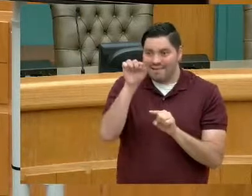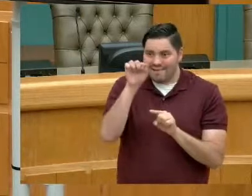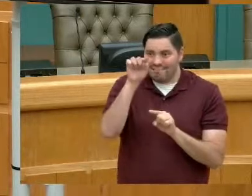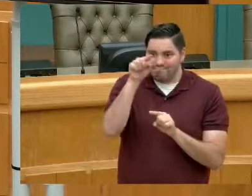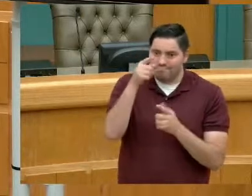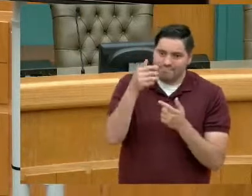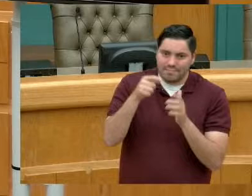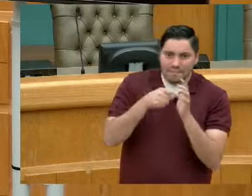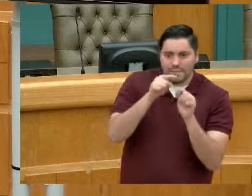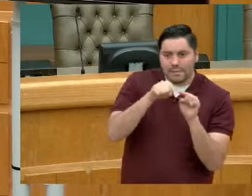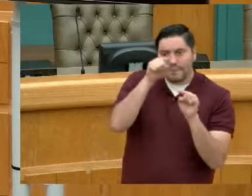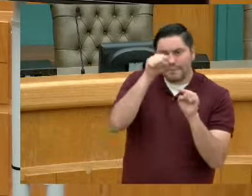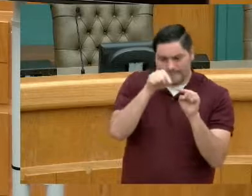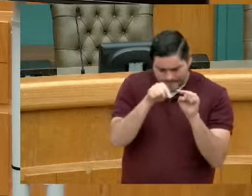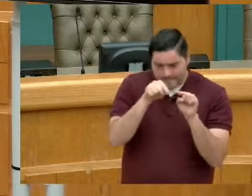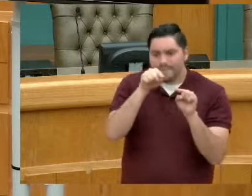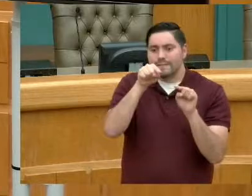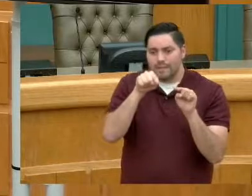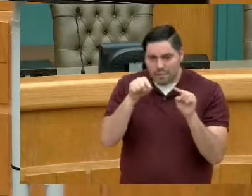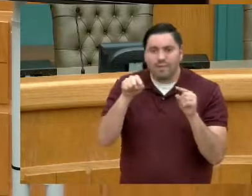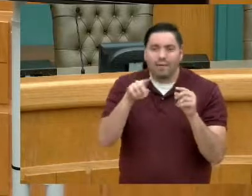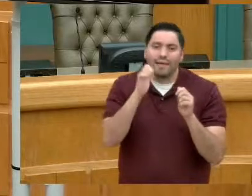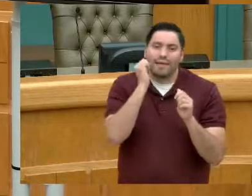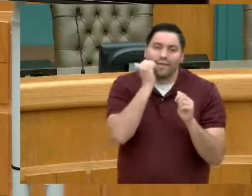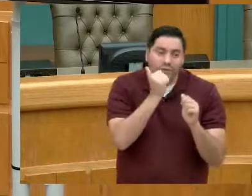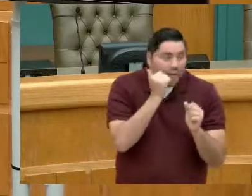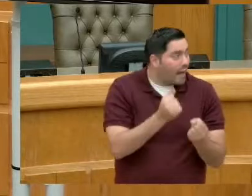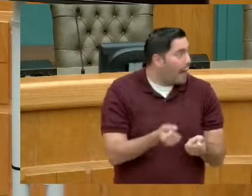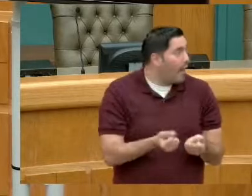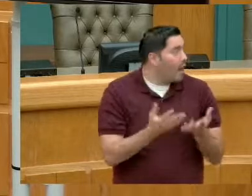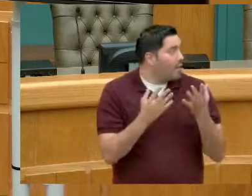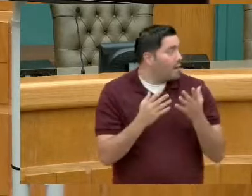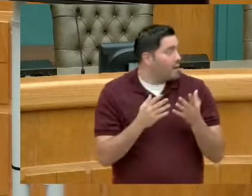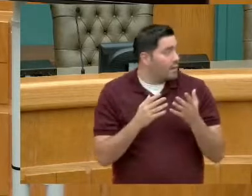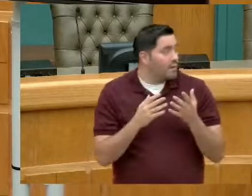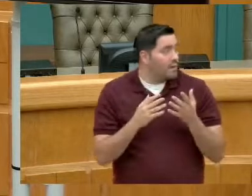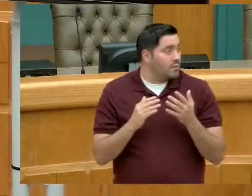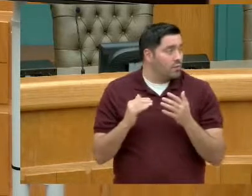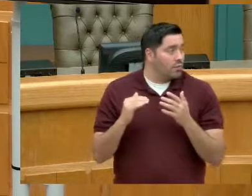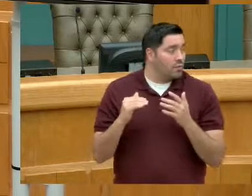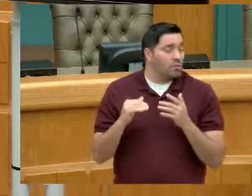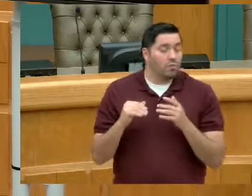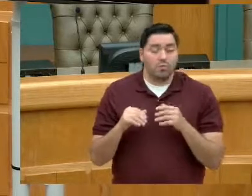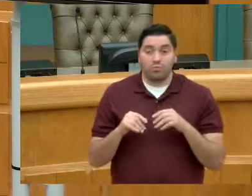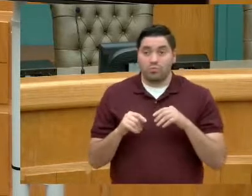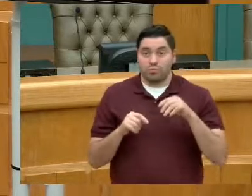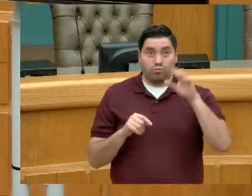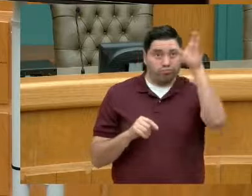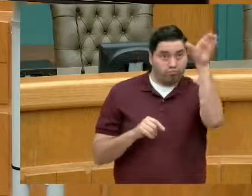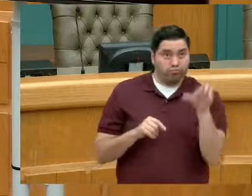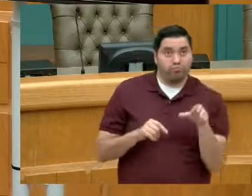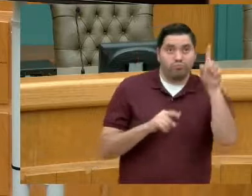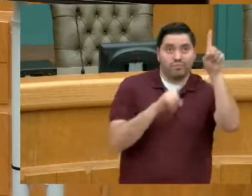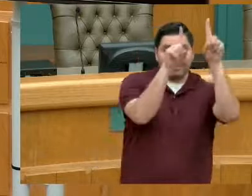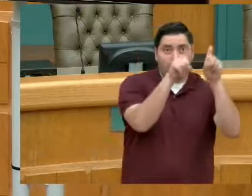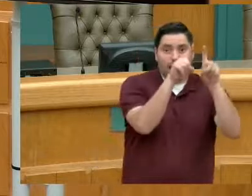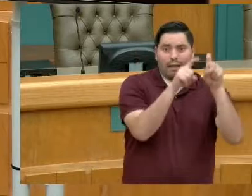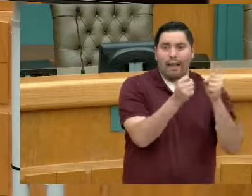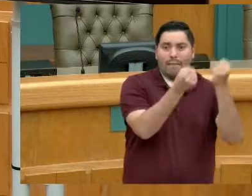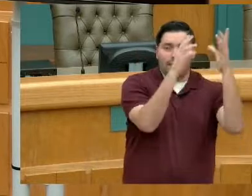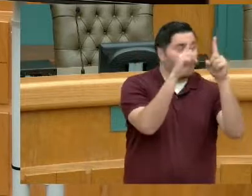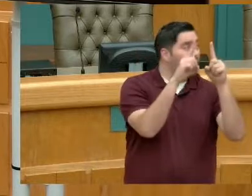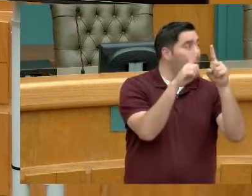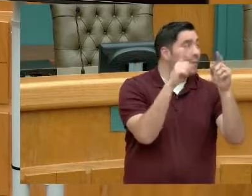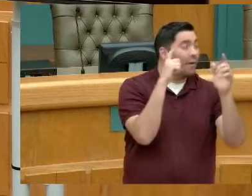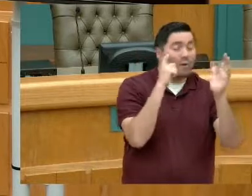average, not the average, but the daily test numbers. You can see on this side over here. And then we did draw that orange line, though, that